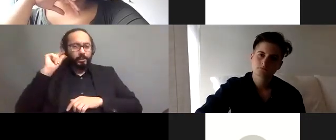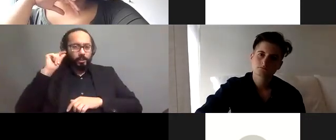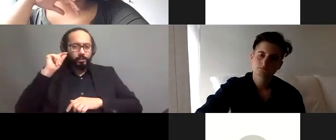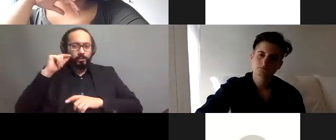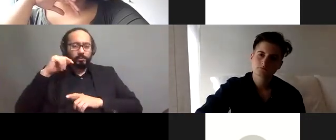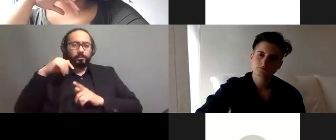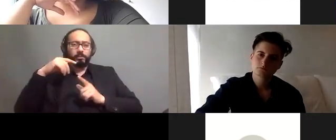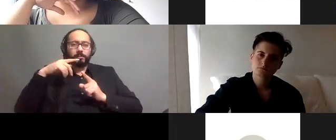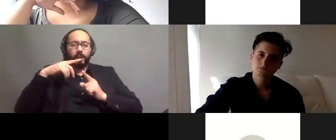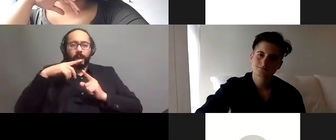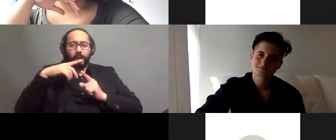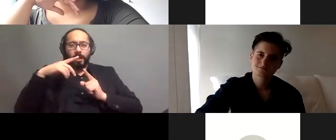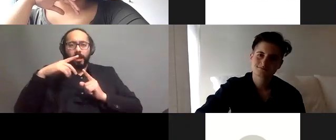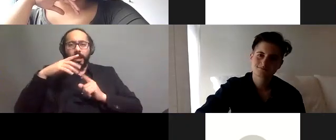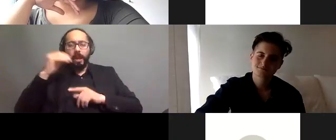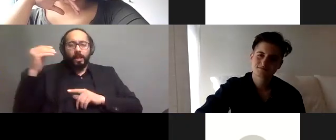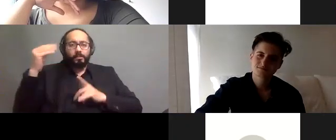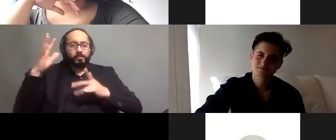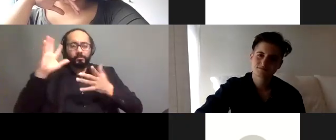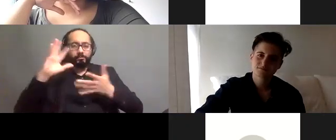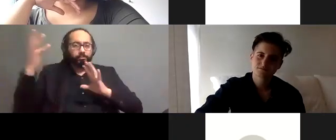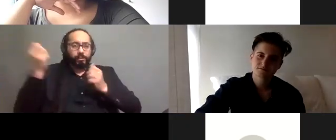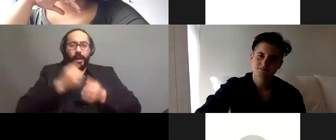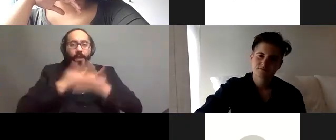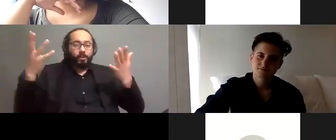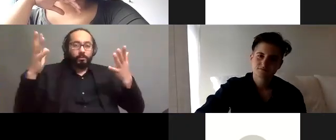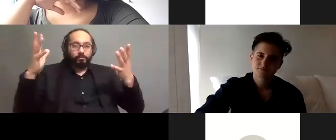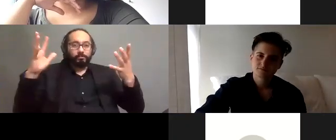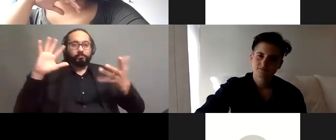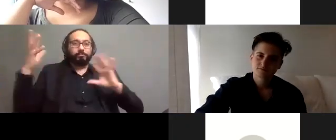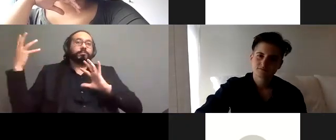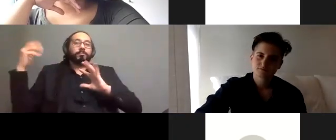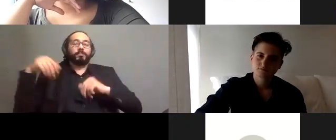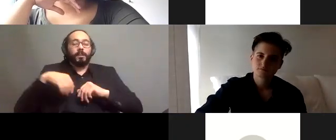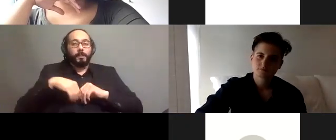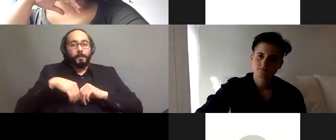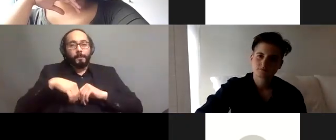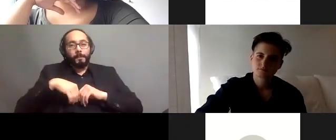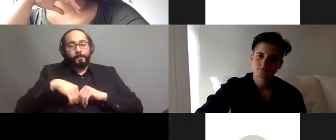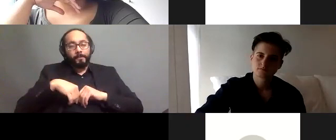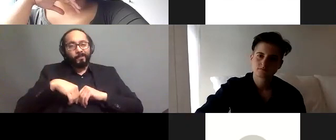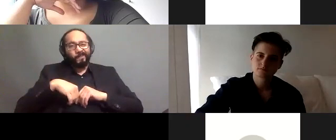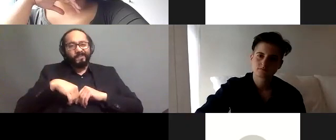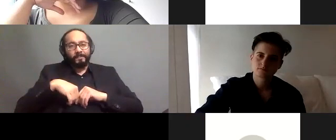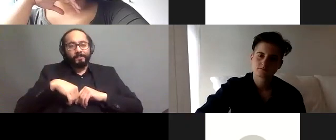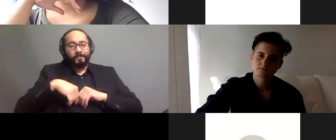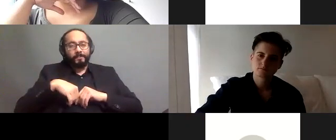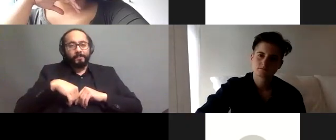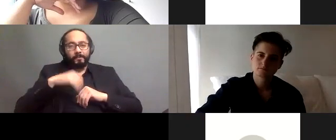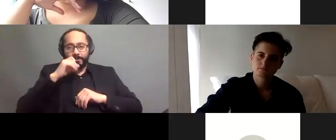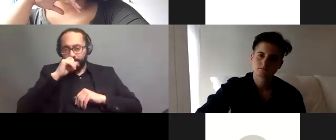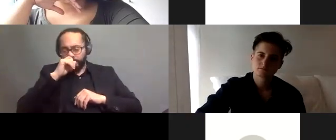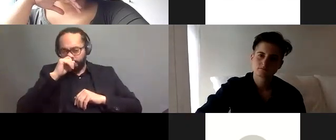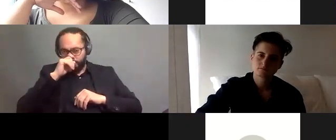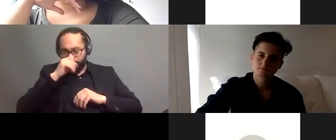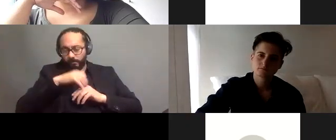the chaos. I mean, everything is chaos, but, and how do we help remember this